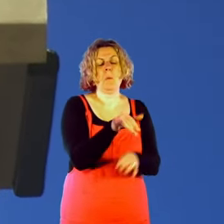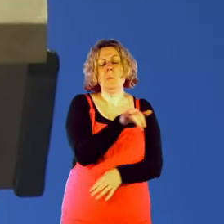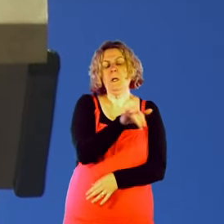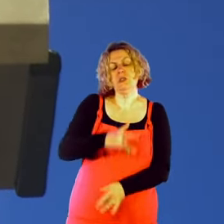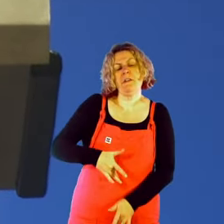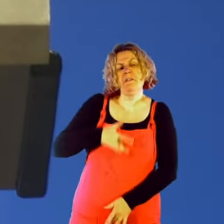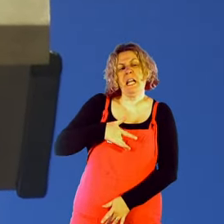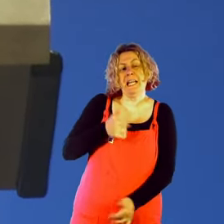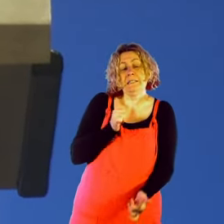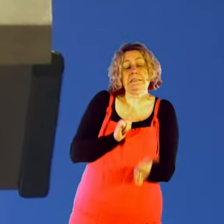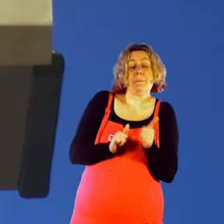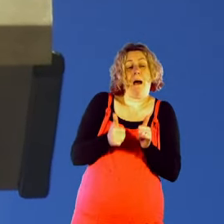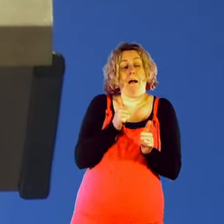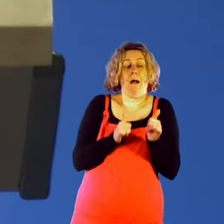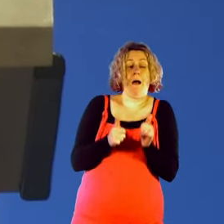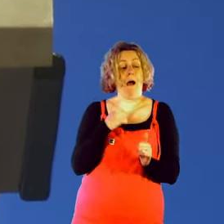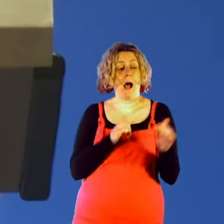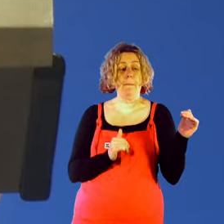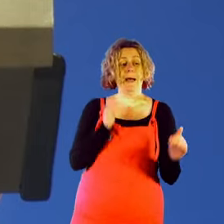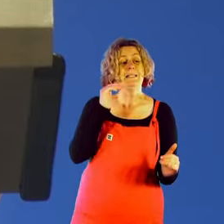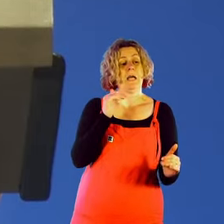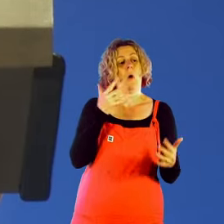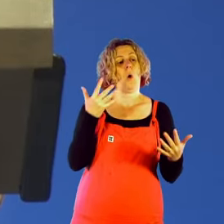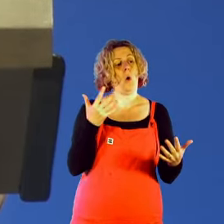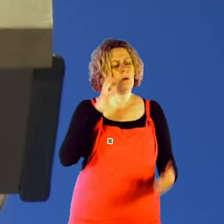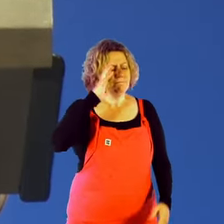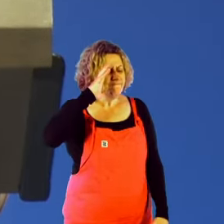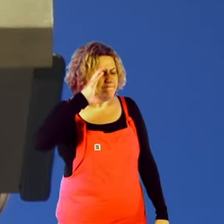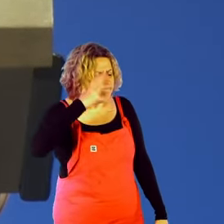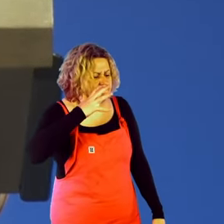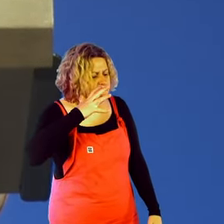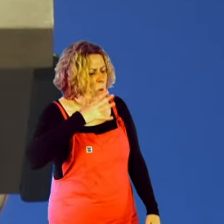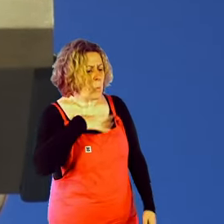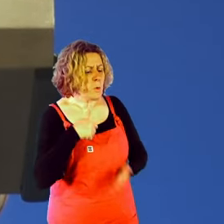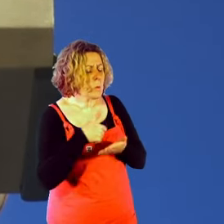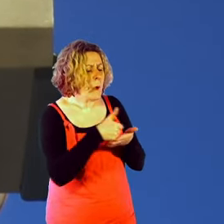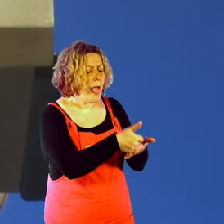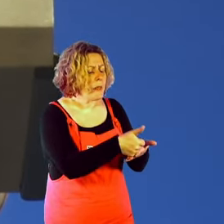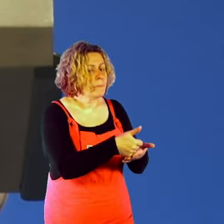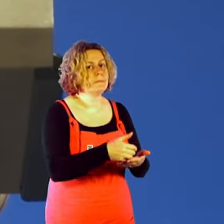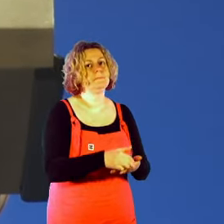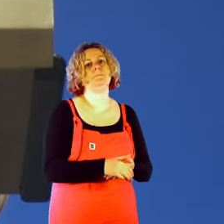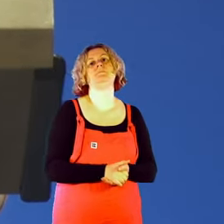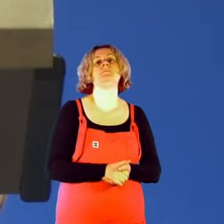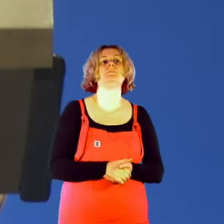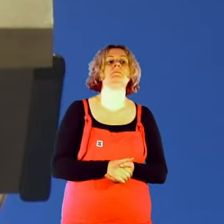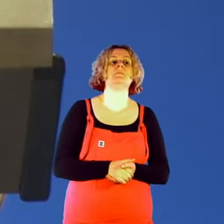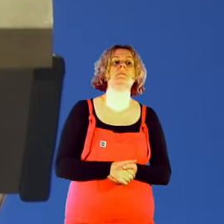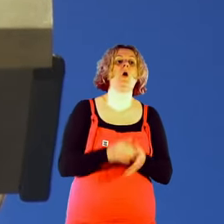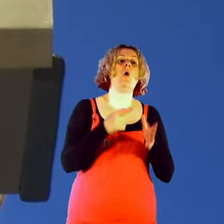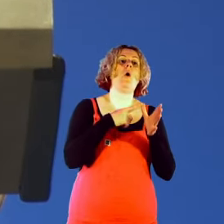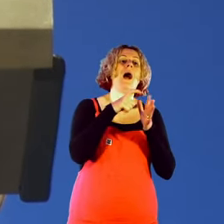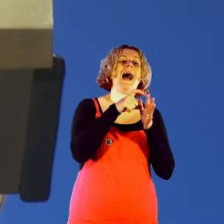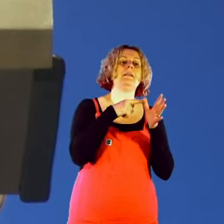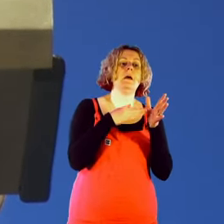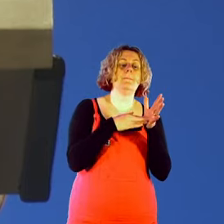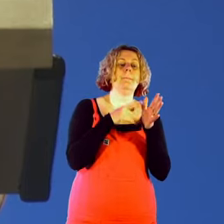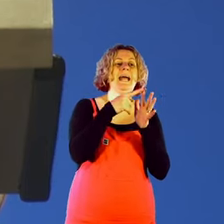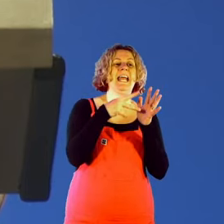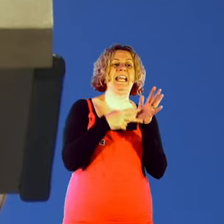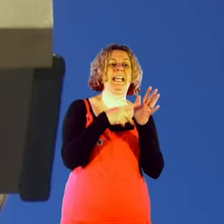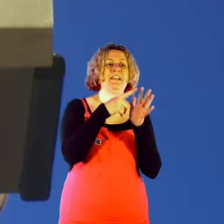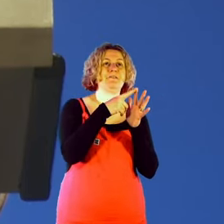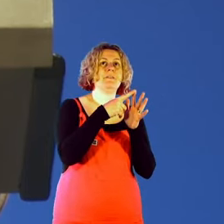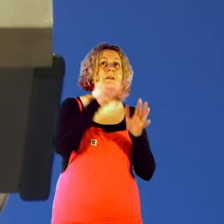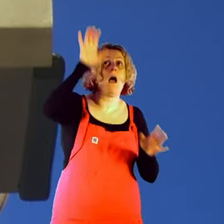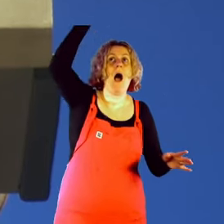When you eat that fruit that you were specifically told not to, do you hide in shame, cast the